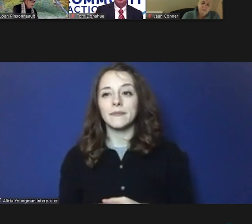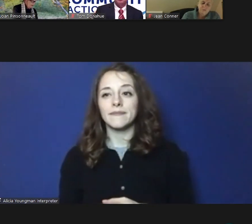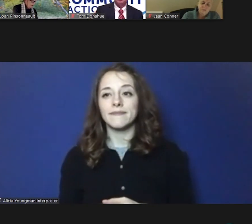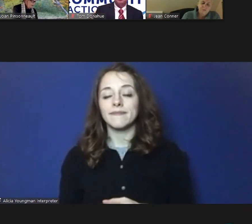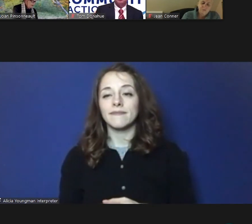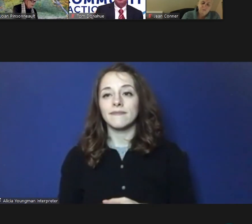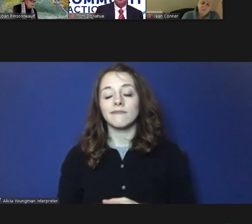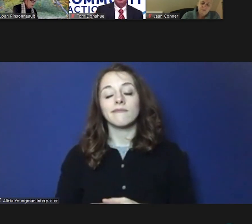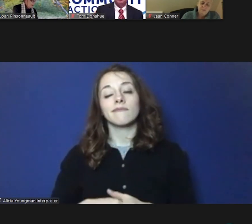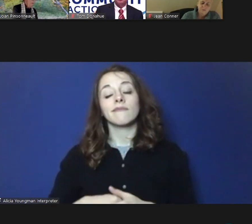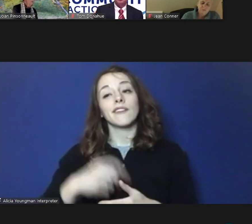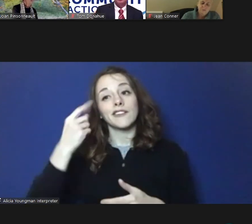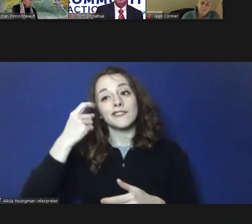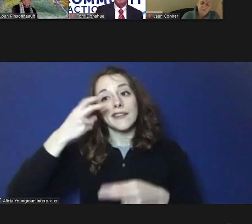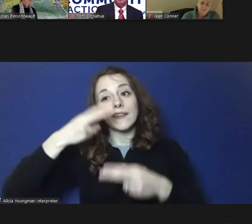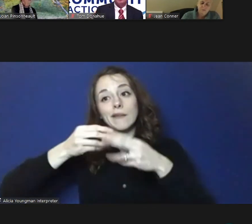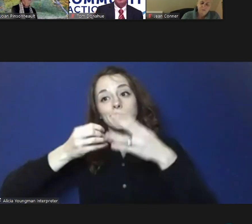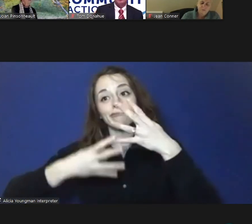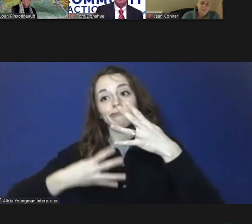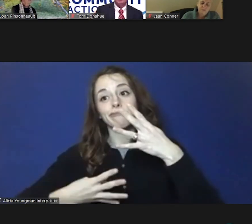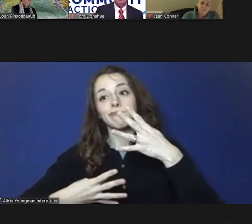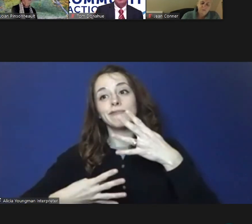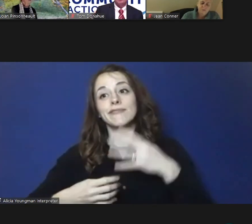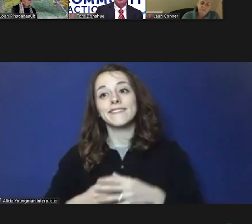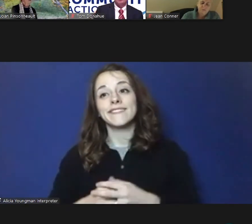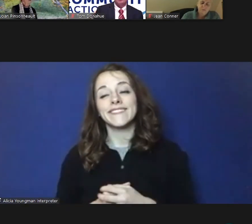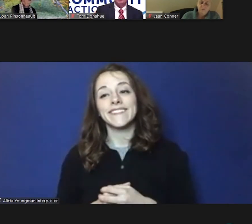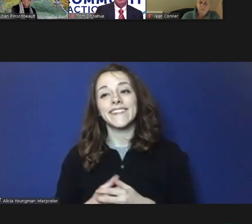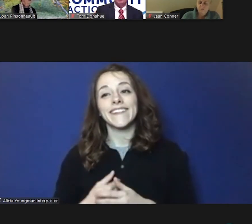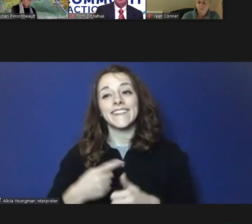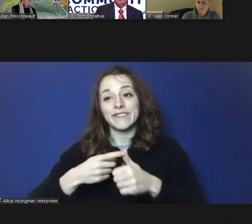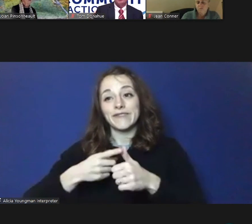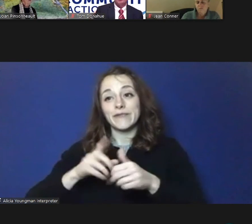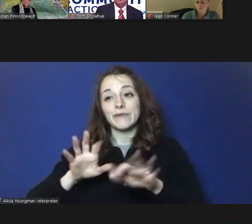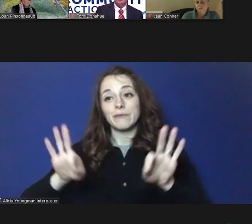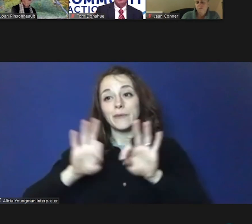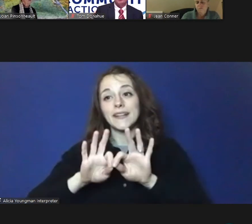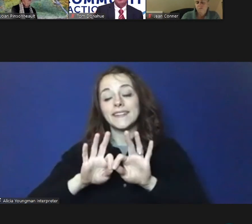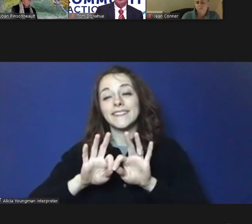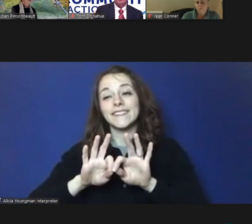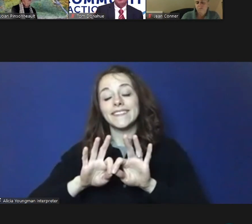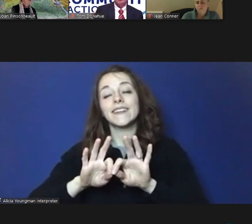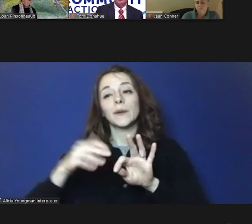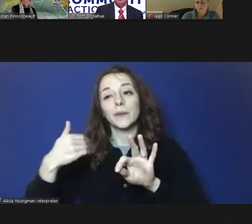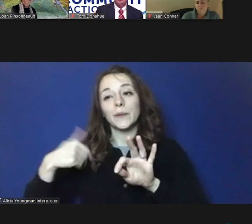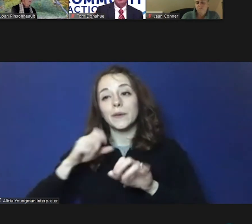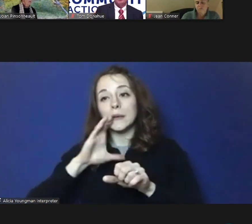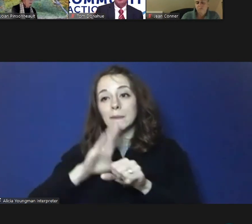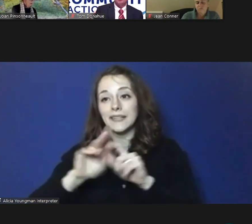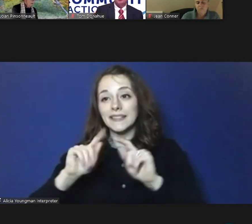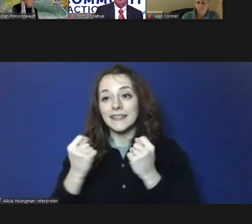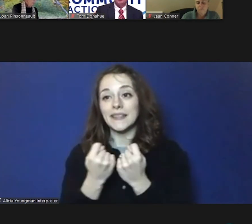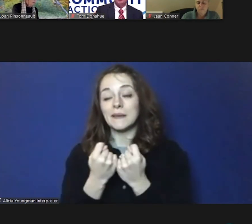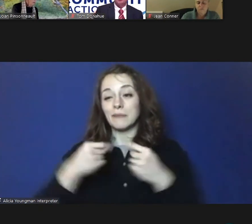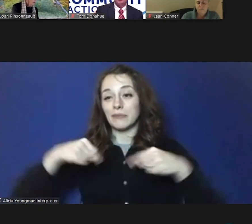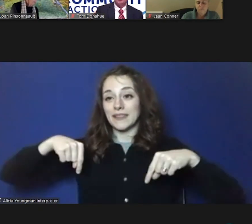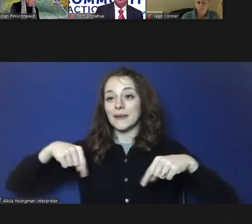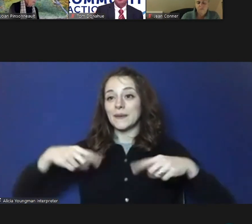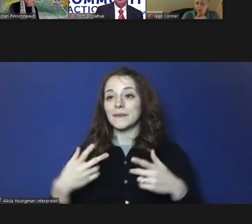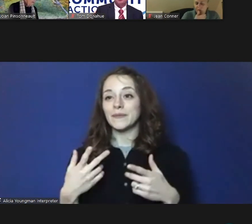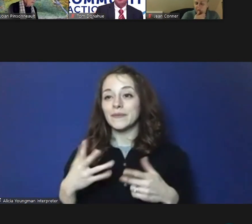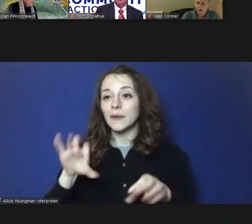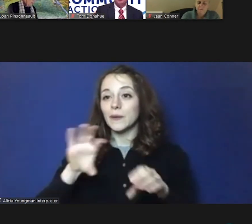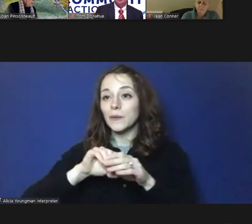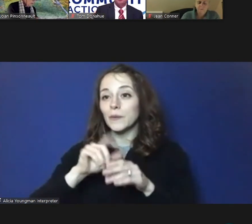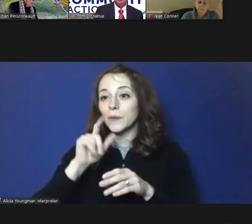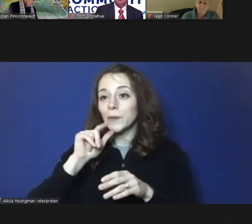The list is long, but I think first this incredibly dedicated team and who